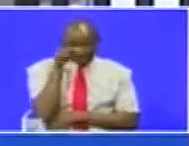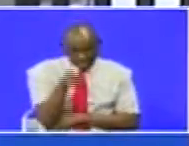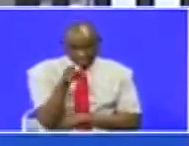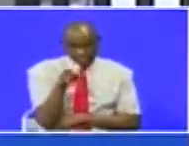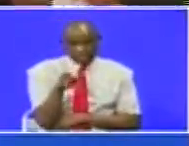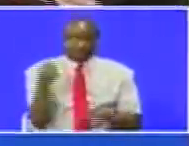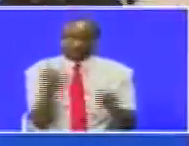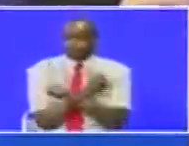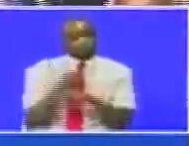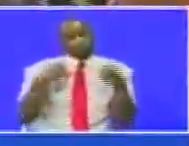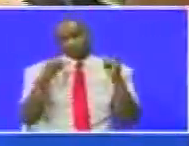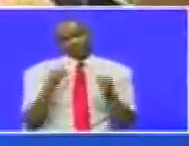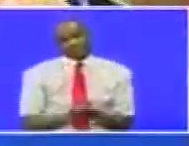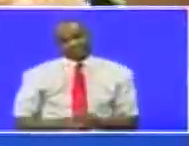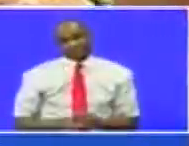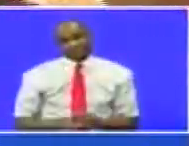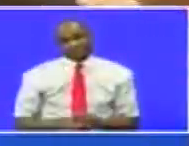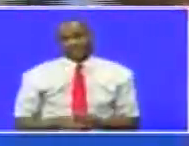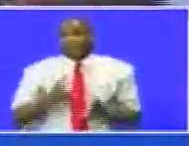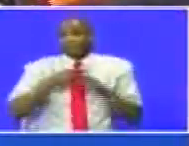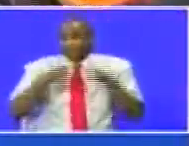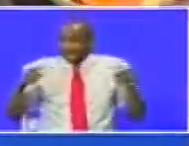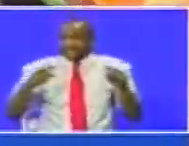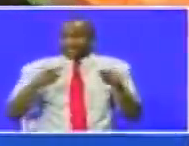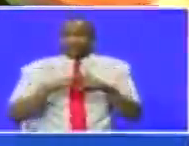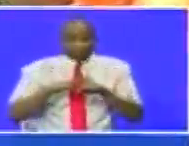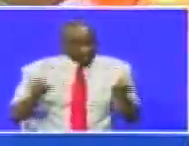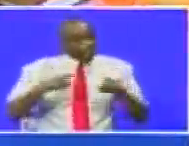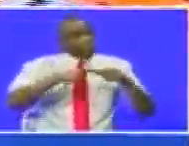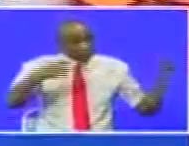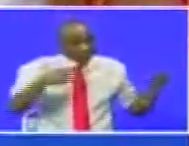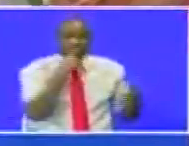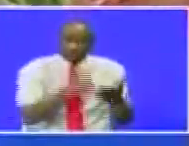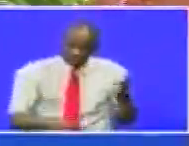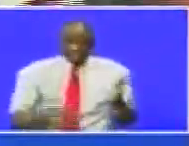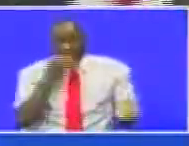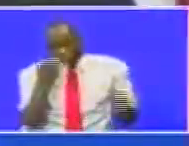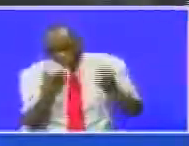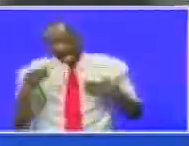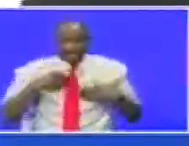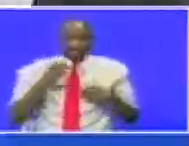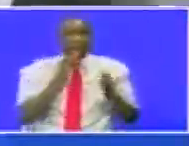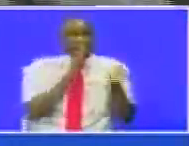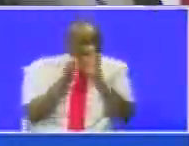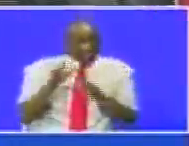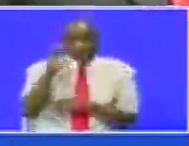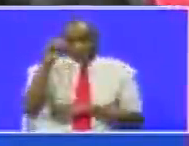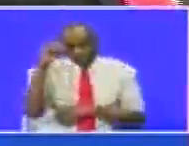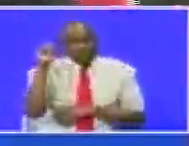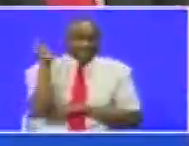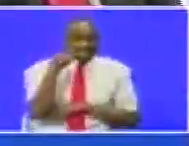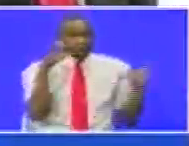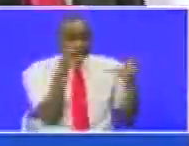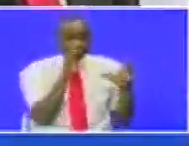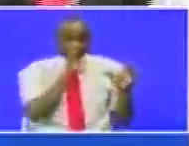not implementable. But the opposition coalition still mum on whether they have plans to revive the Okoa Kenya drive